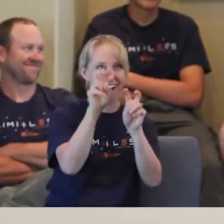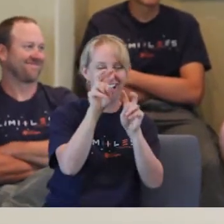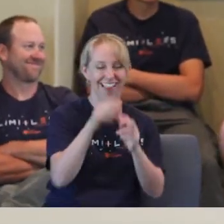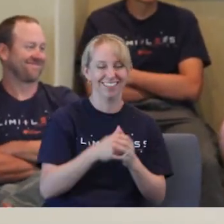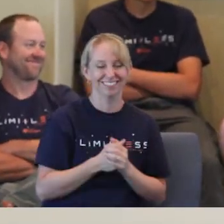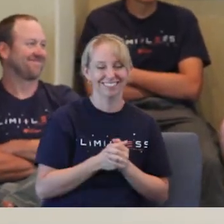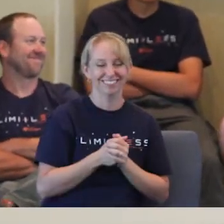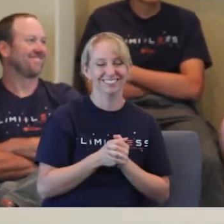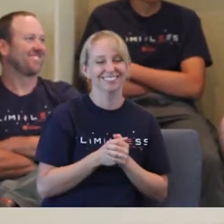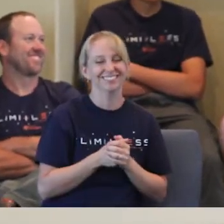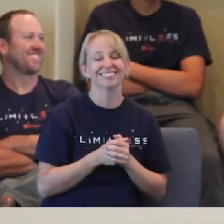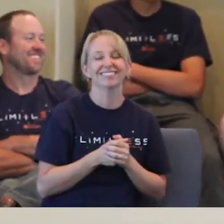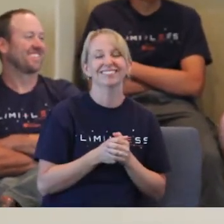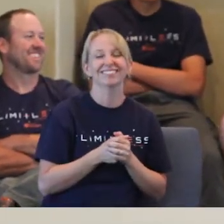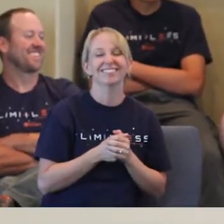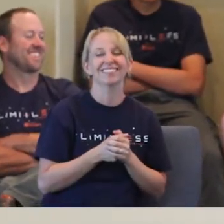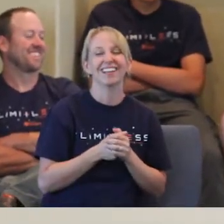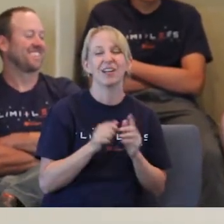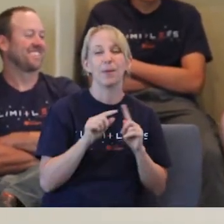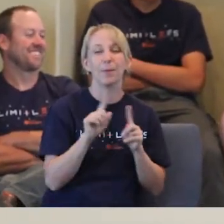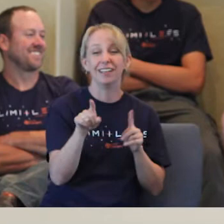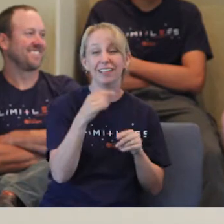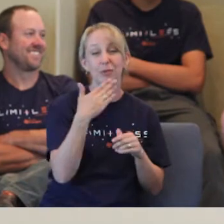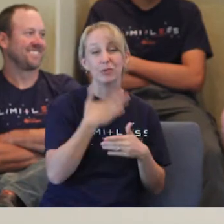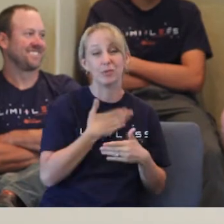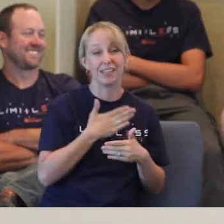Just, it walks up to you and just goes,